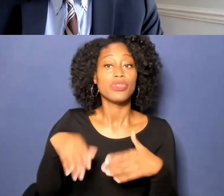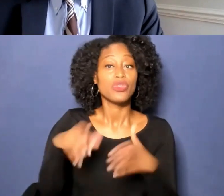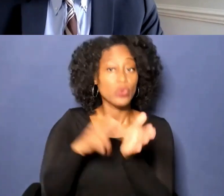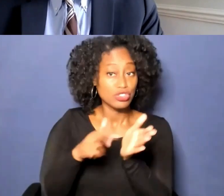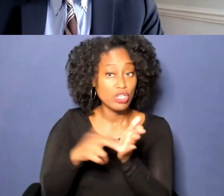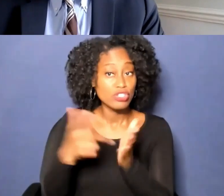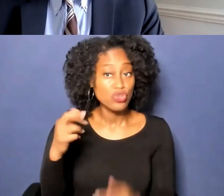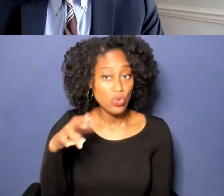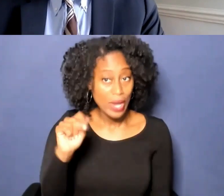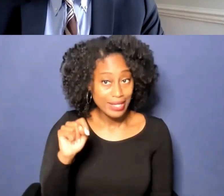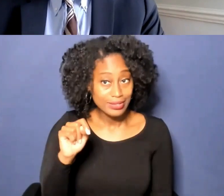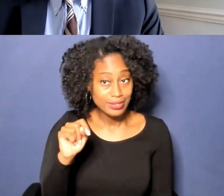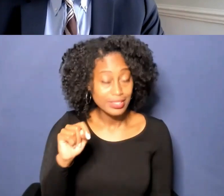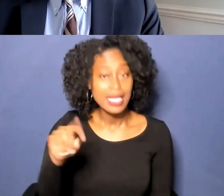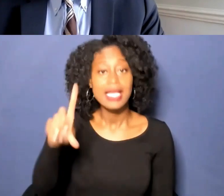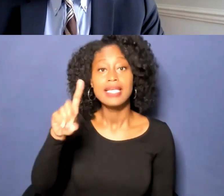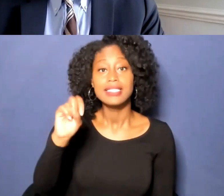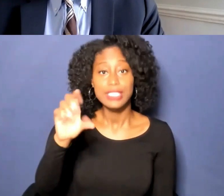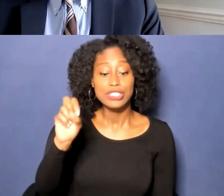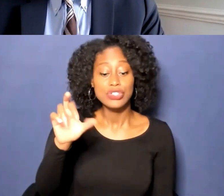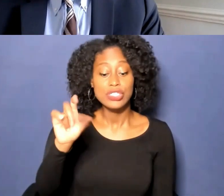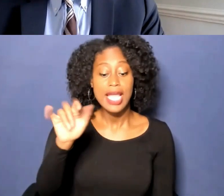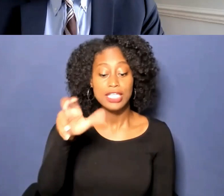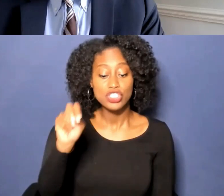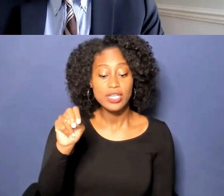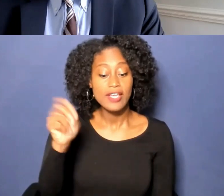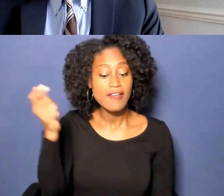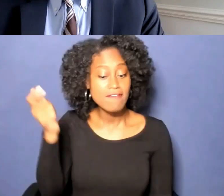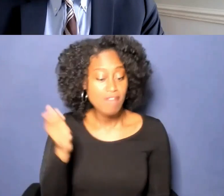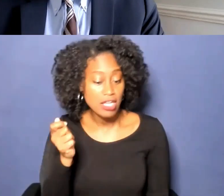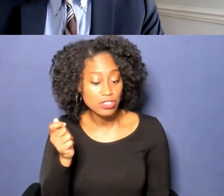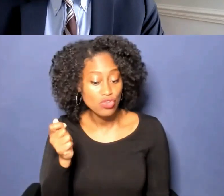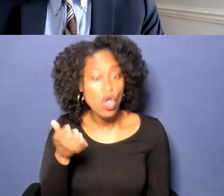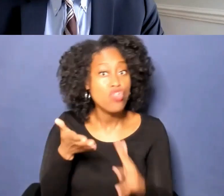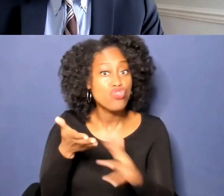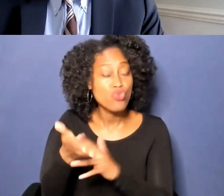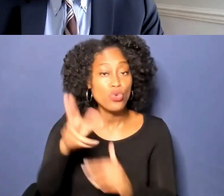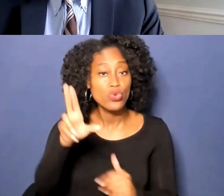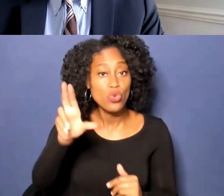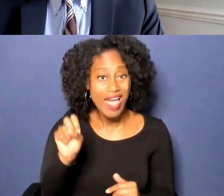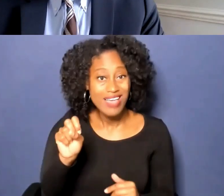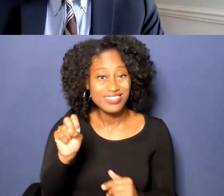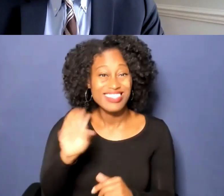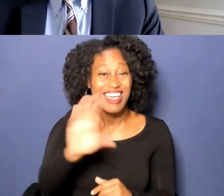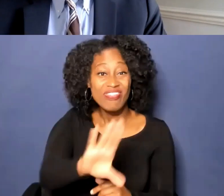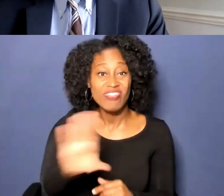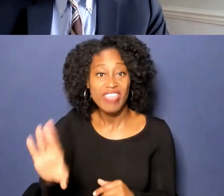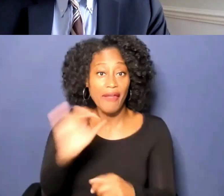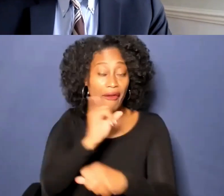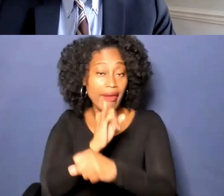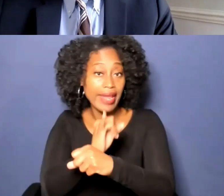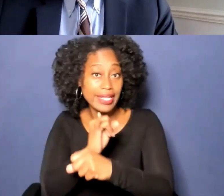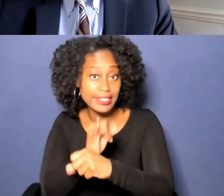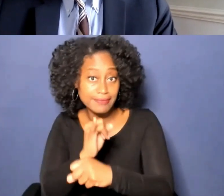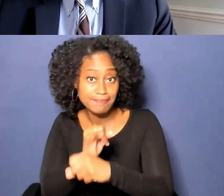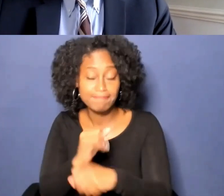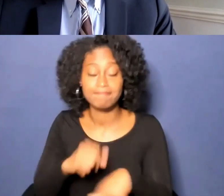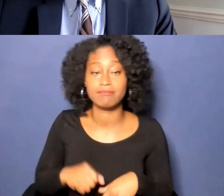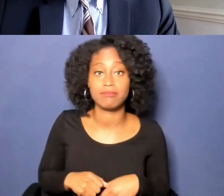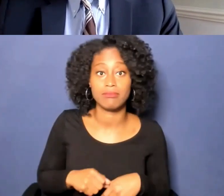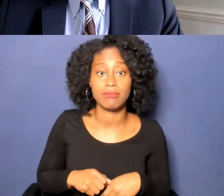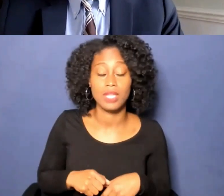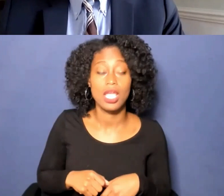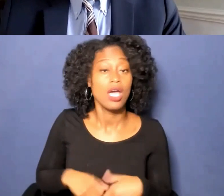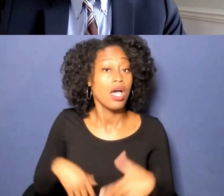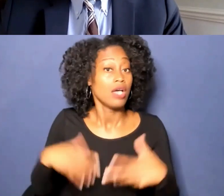is through and with US institutions. We collaborate with those institutions insofar as AERA does not, or the